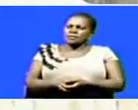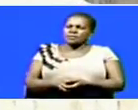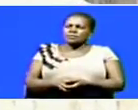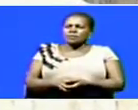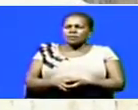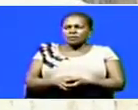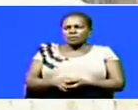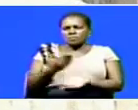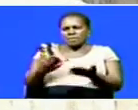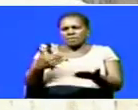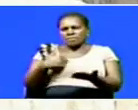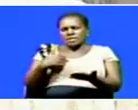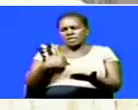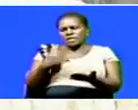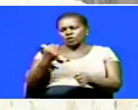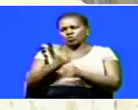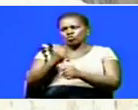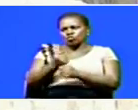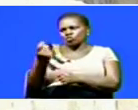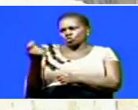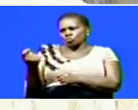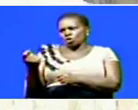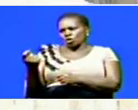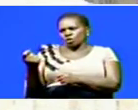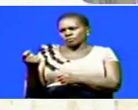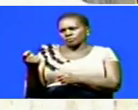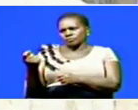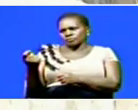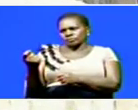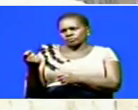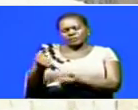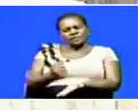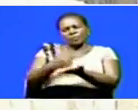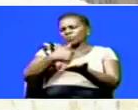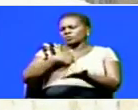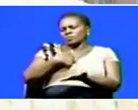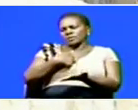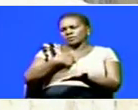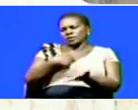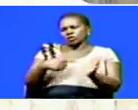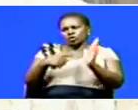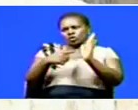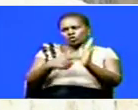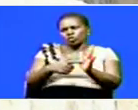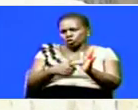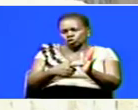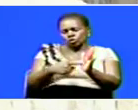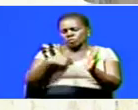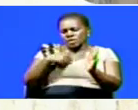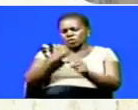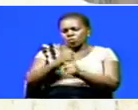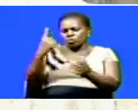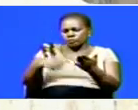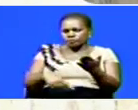ni jabu nimefanya dogo ya inji, simune hurumie tu. Munionyesi abao nitafanya nini.